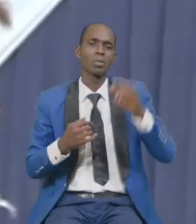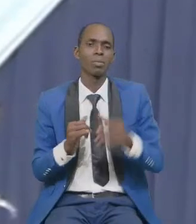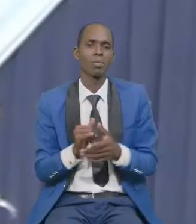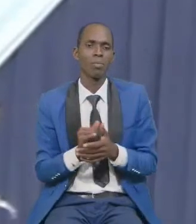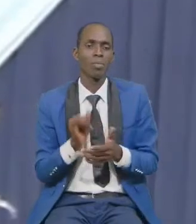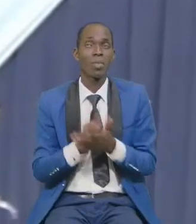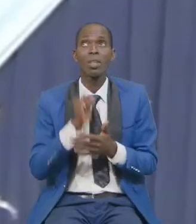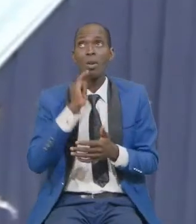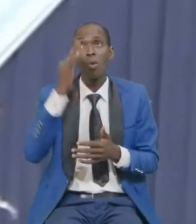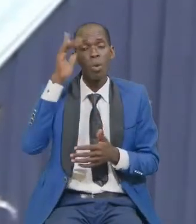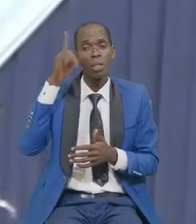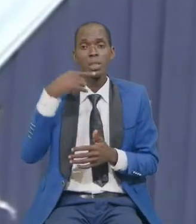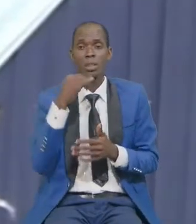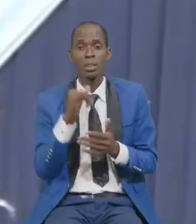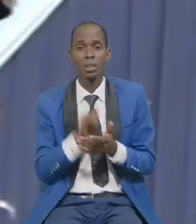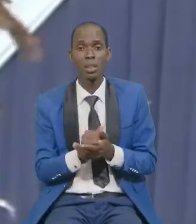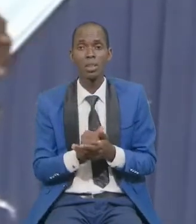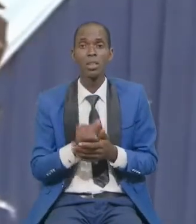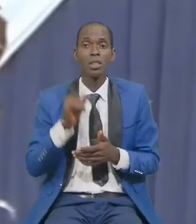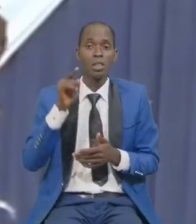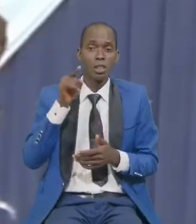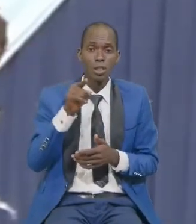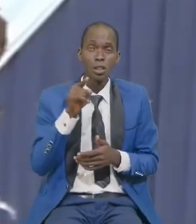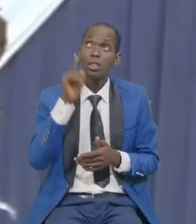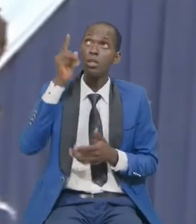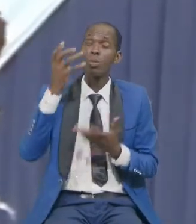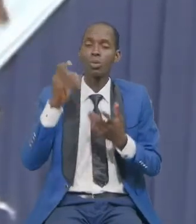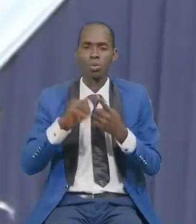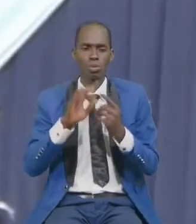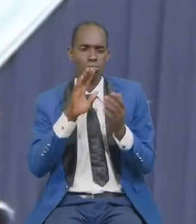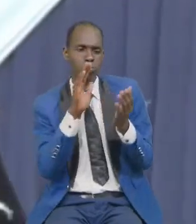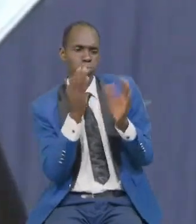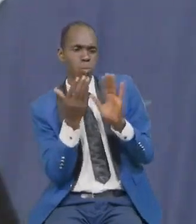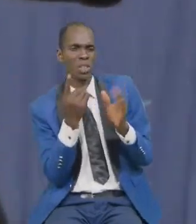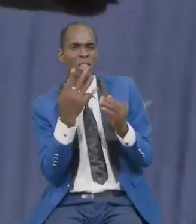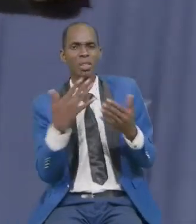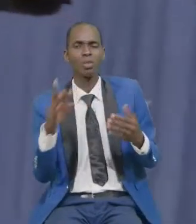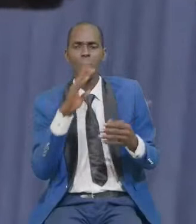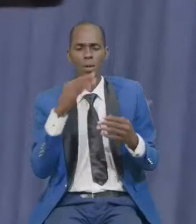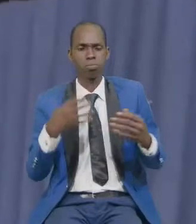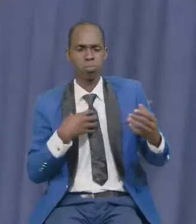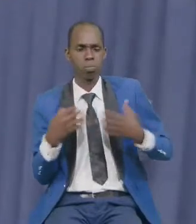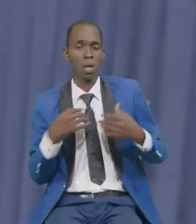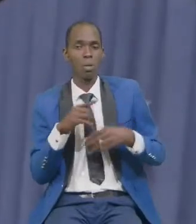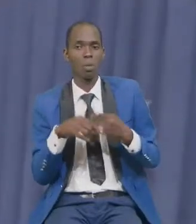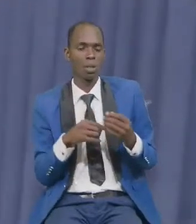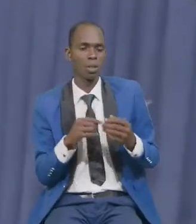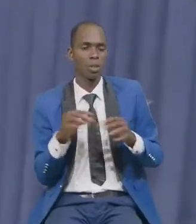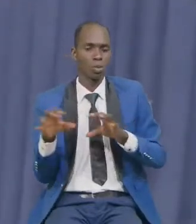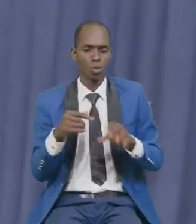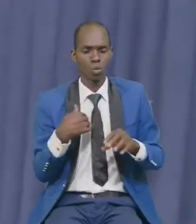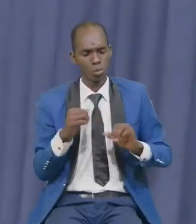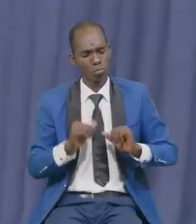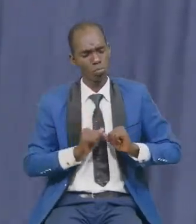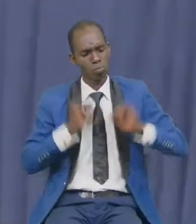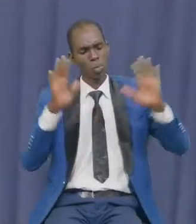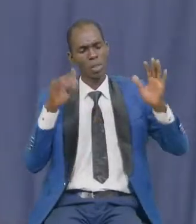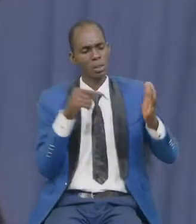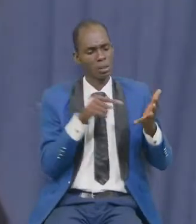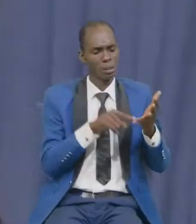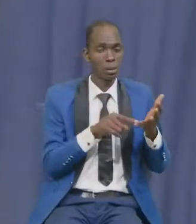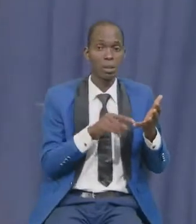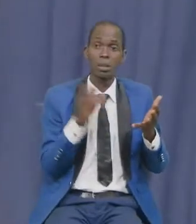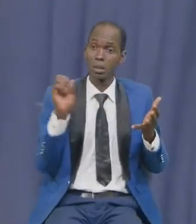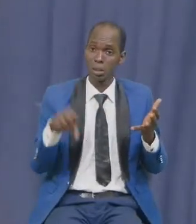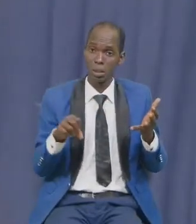to compare all the things you are trying to complain about. Do we give up this? Yes. Do we give up